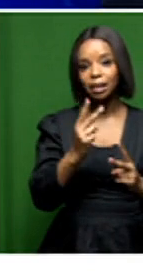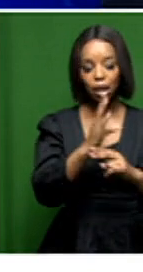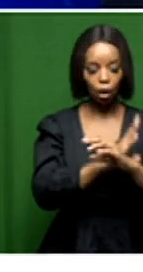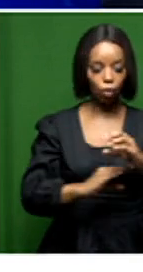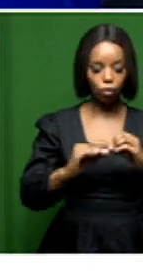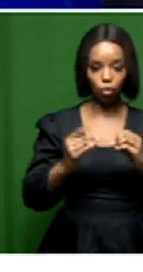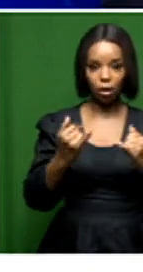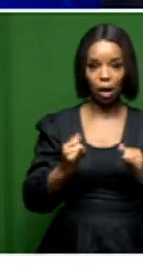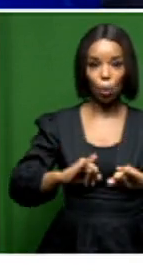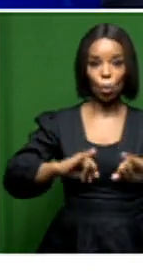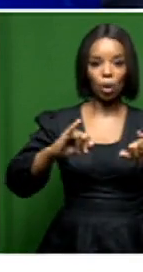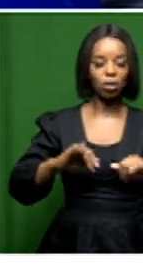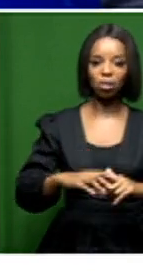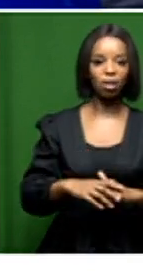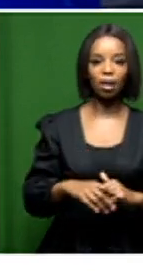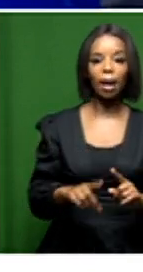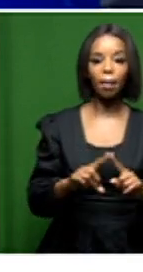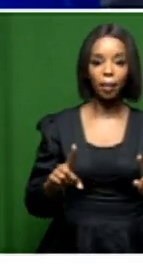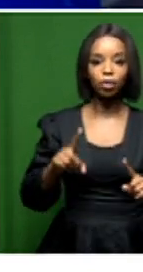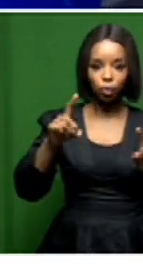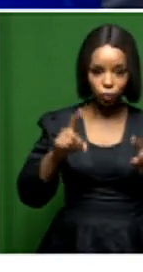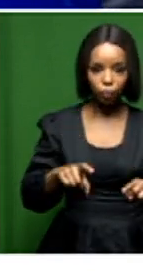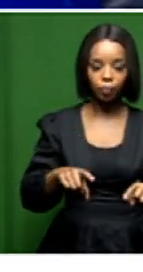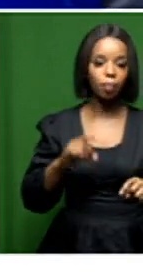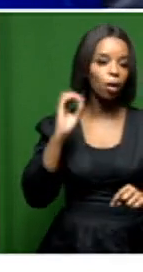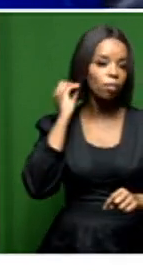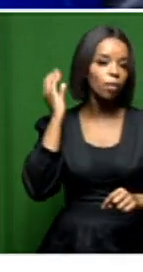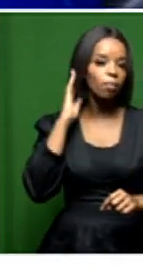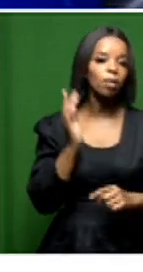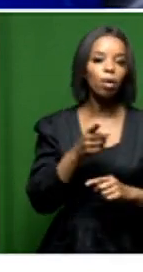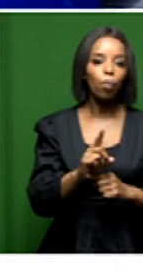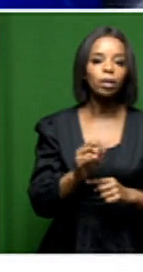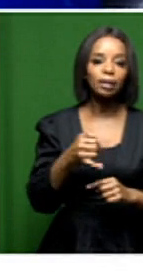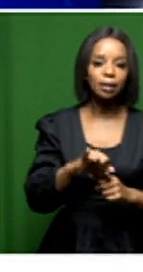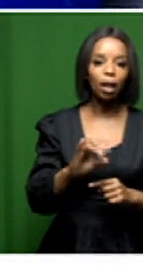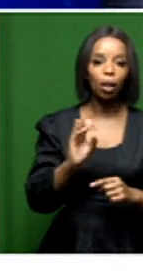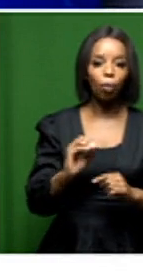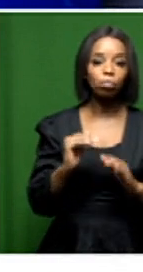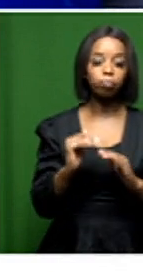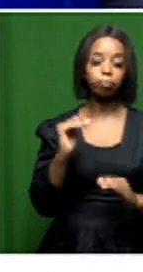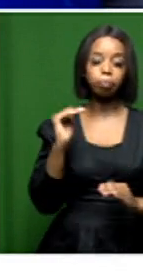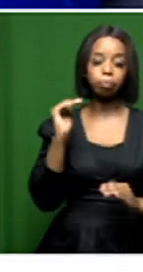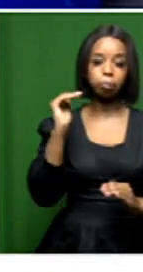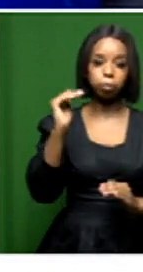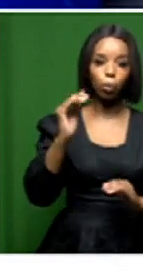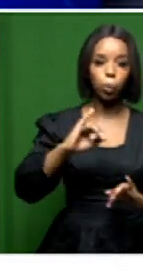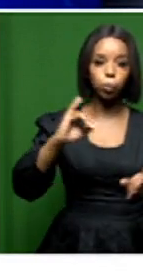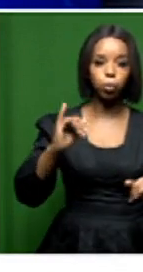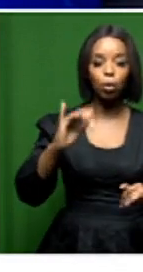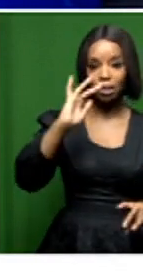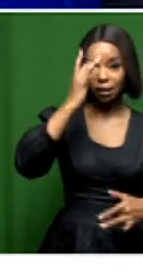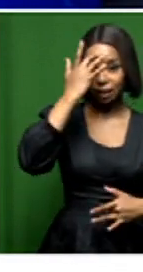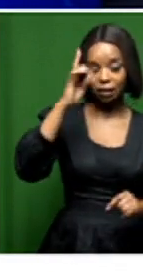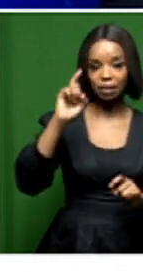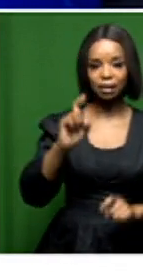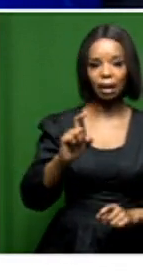severe disease, it's important to remember that we are still facing a high overall burden of disease. Hospitalizations